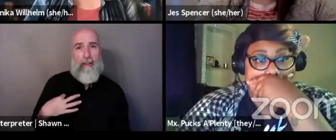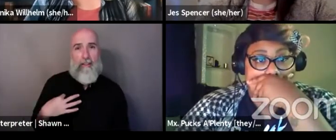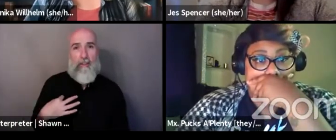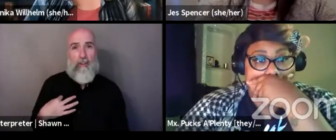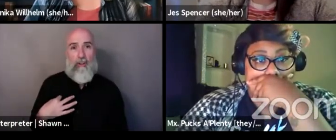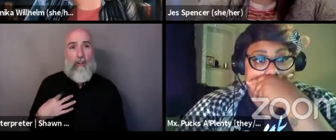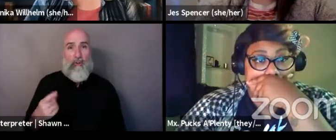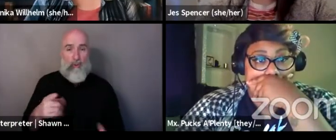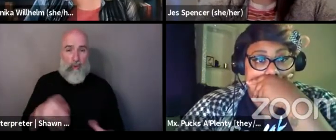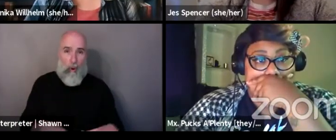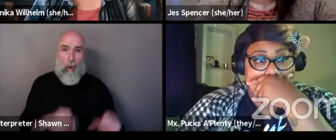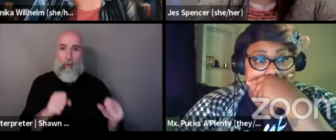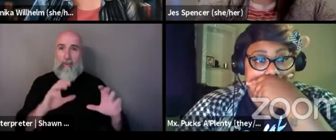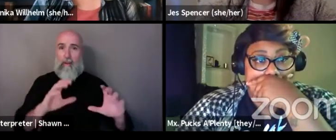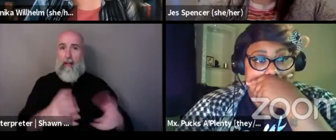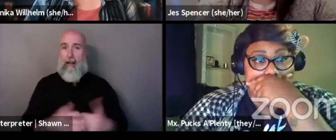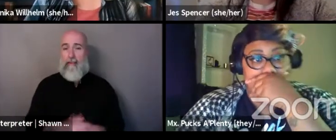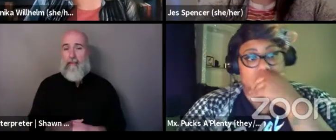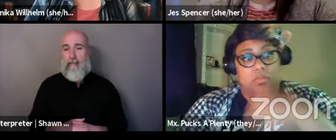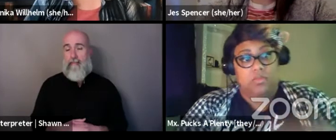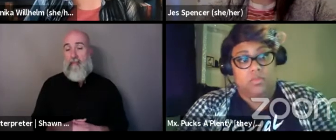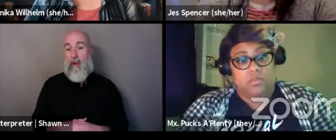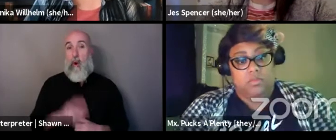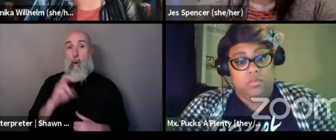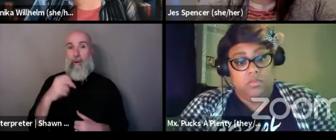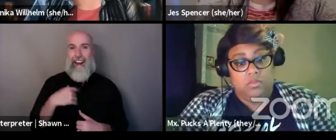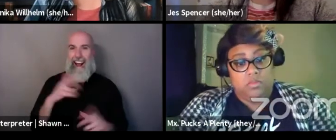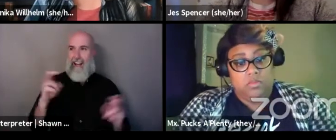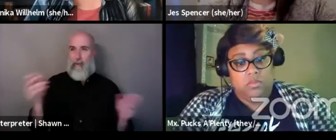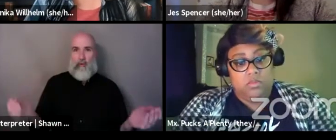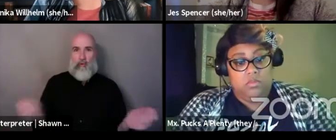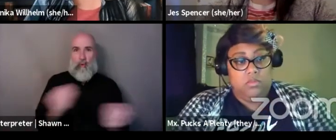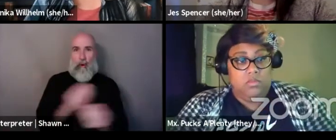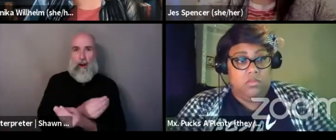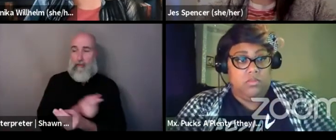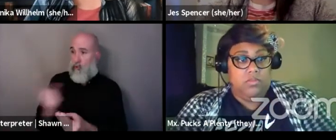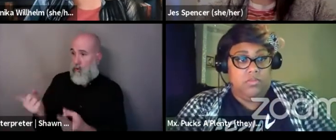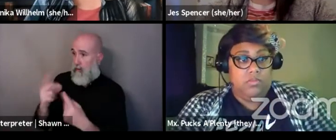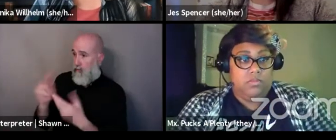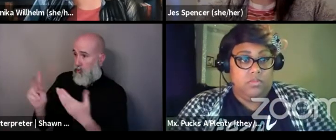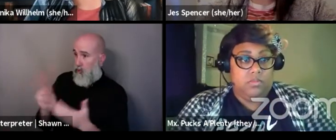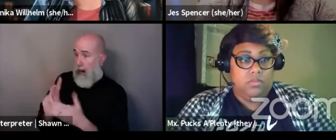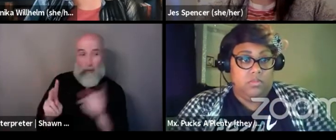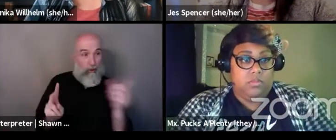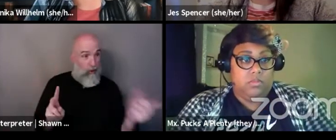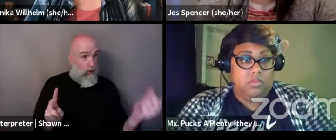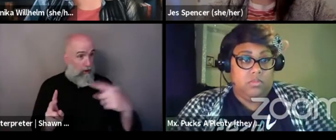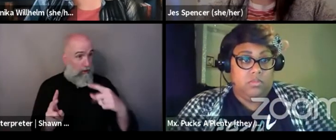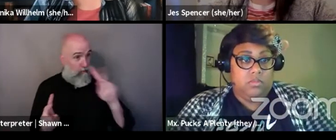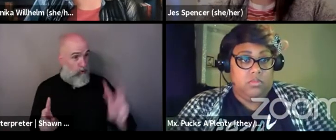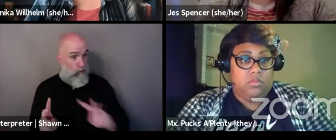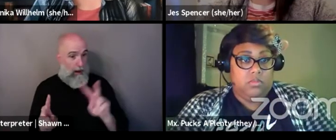have a class or just even have a trade-off where it's like, you'll be here for 2 hours and someone else will come in for 2 hours, you know?